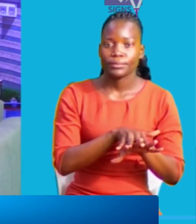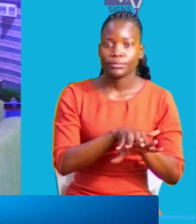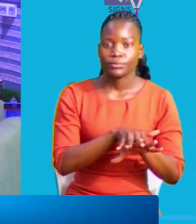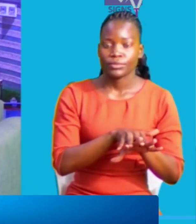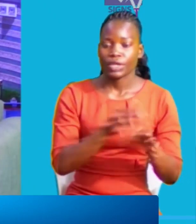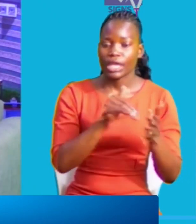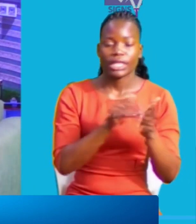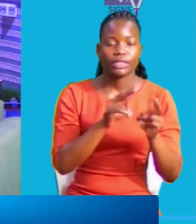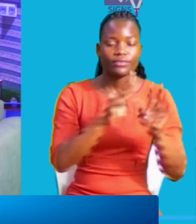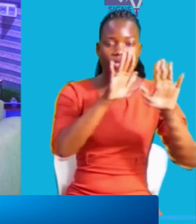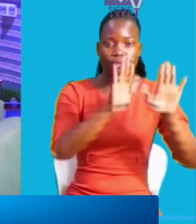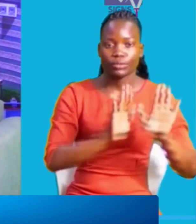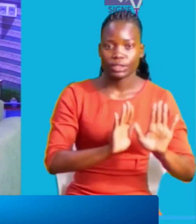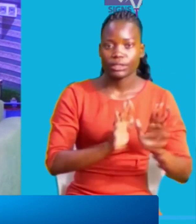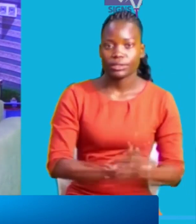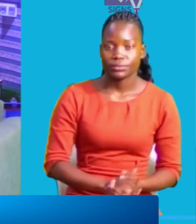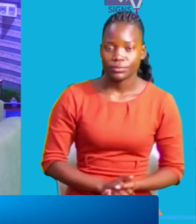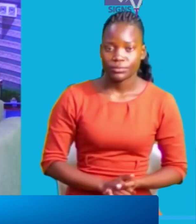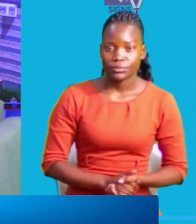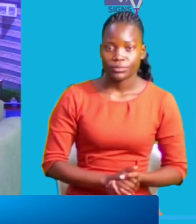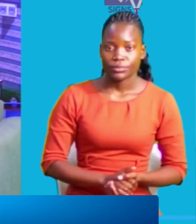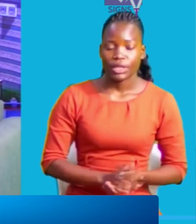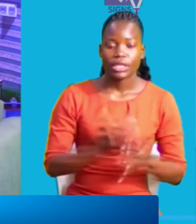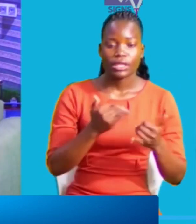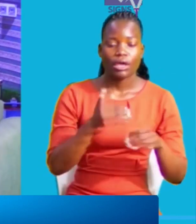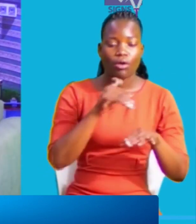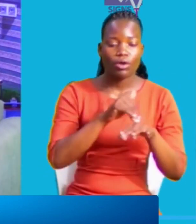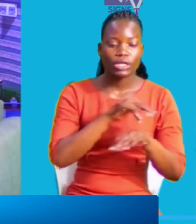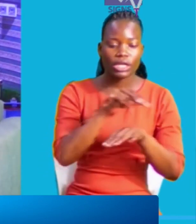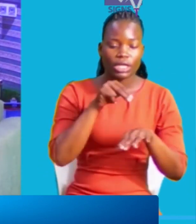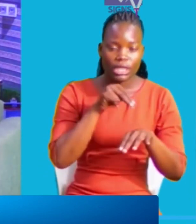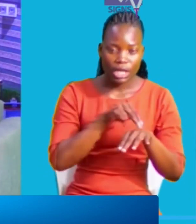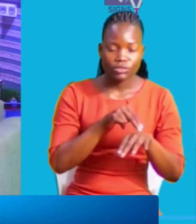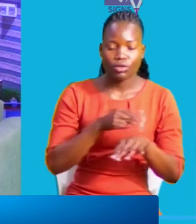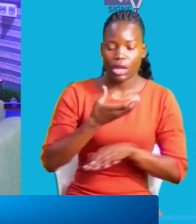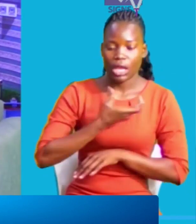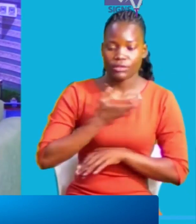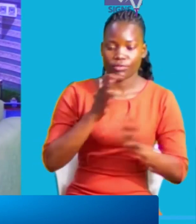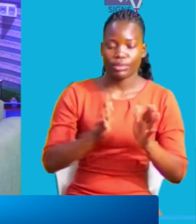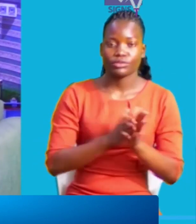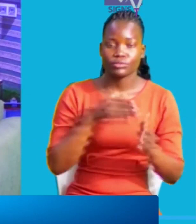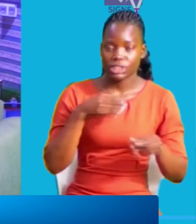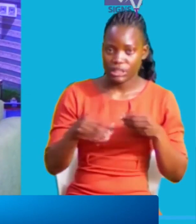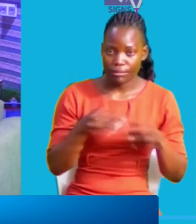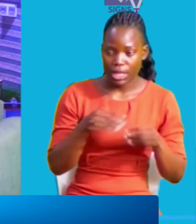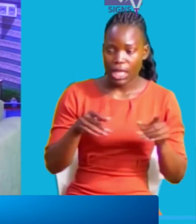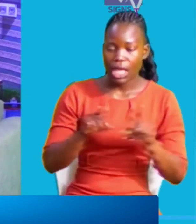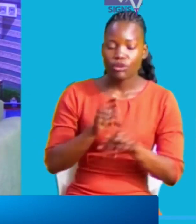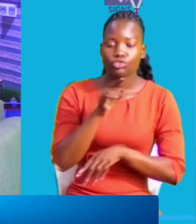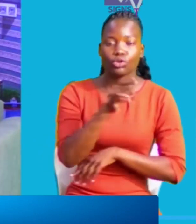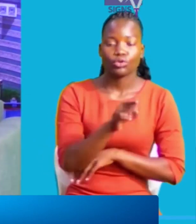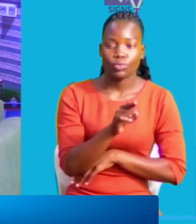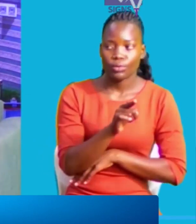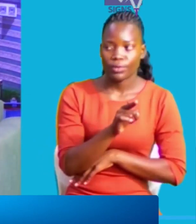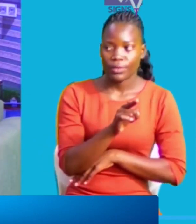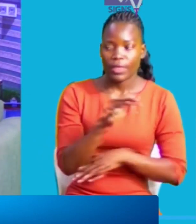again matters a lot. It's upon the National Council for Persons with Disability. Plus you. That's